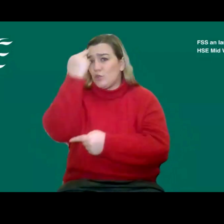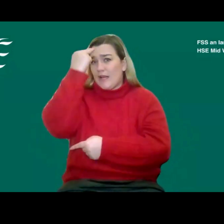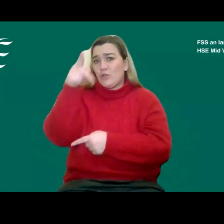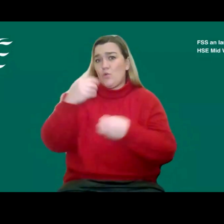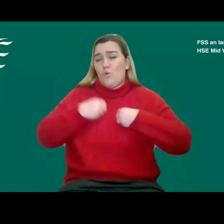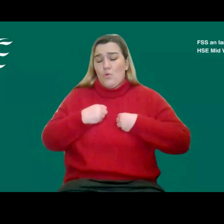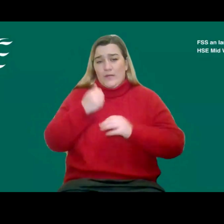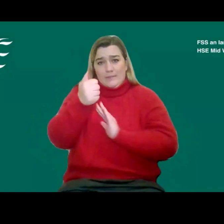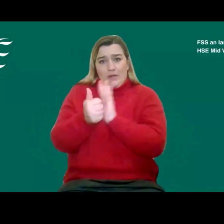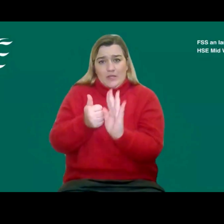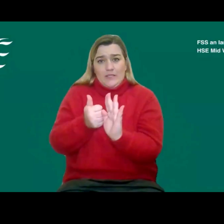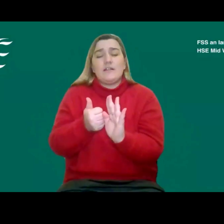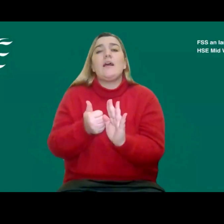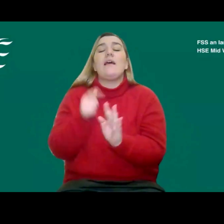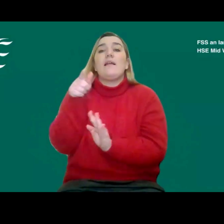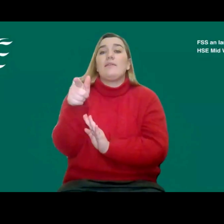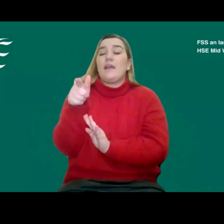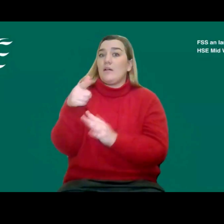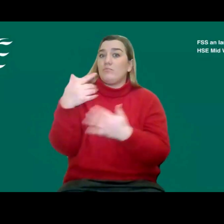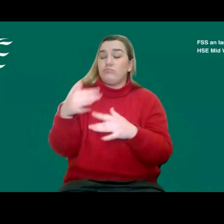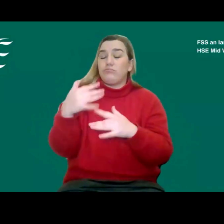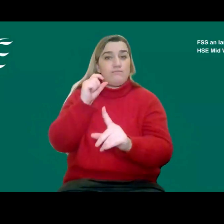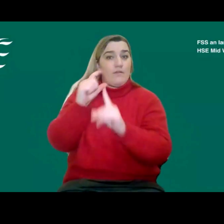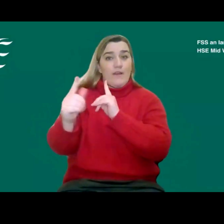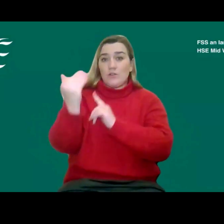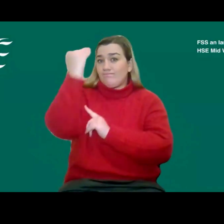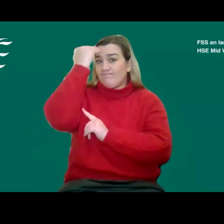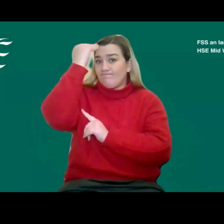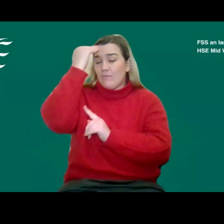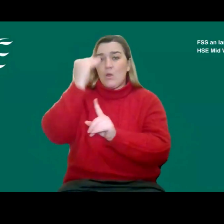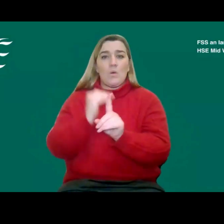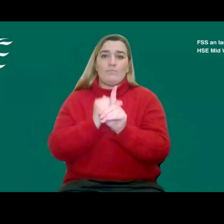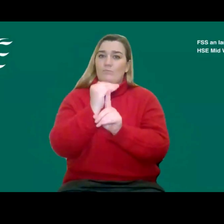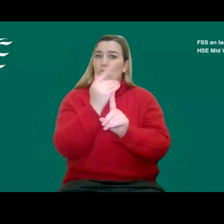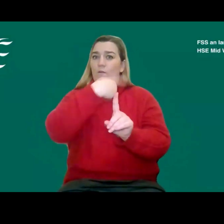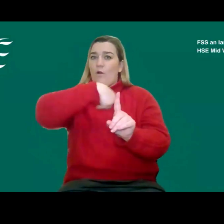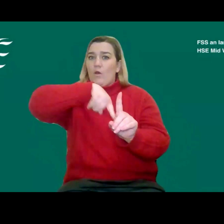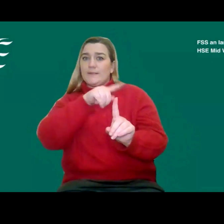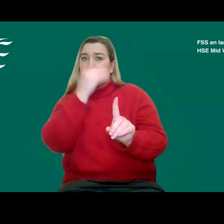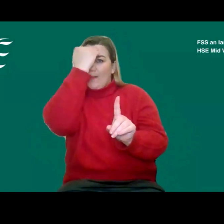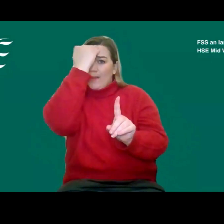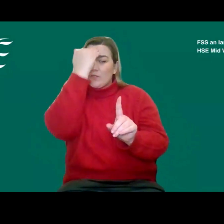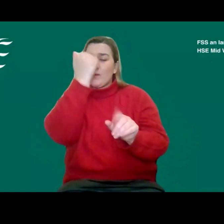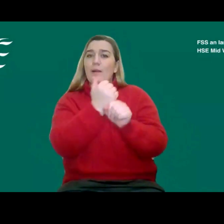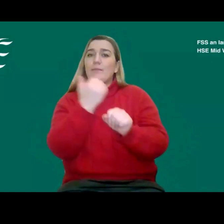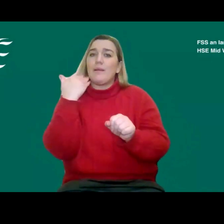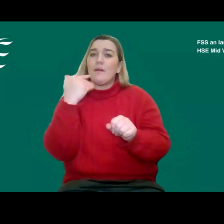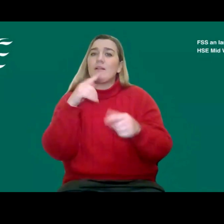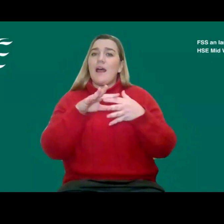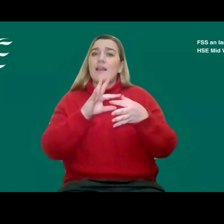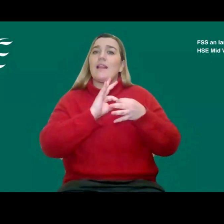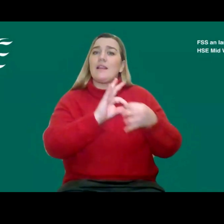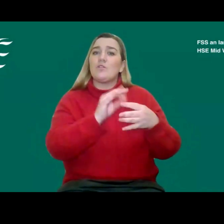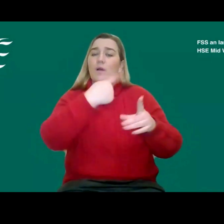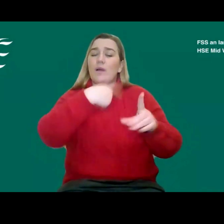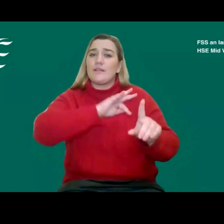journey. Their expertise will enhance all of our knowledge relating to menopause and relating to ourselves. And I